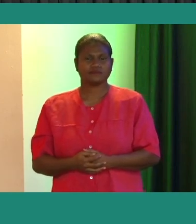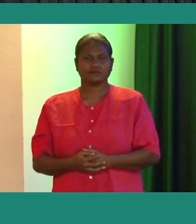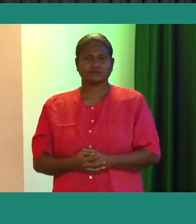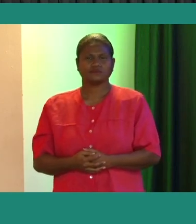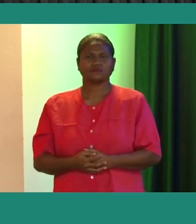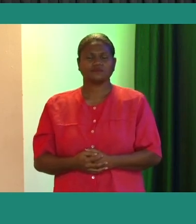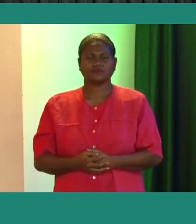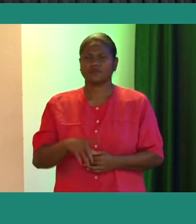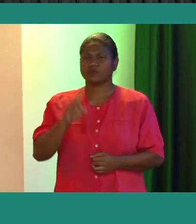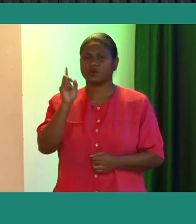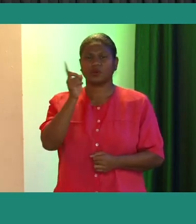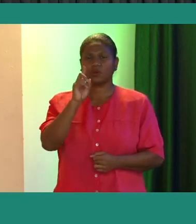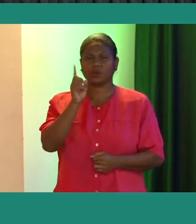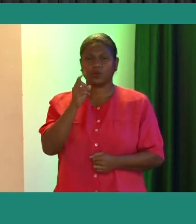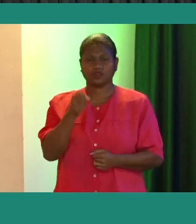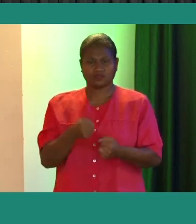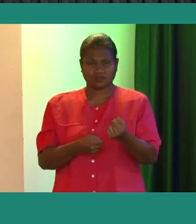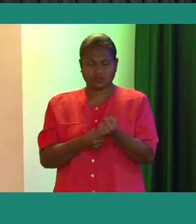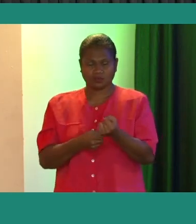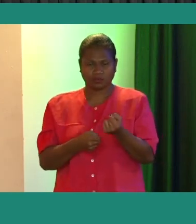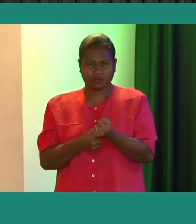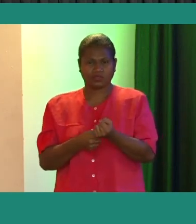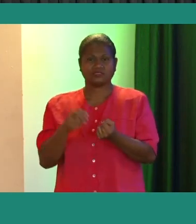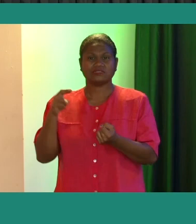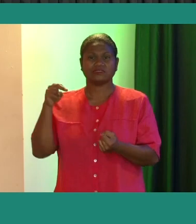is needed there can be